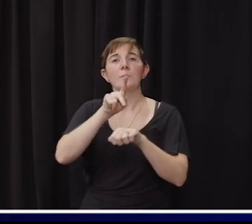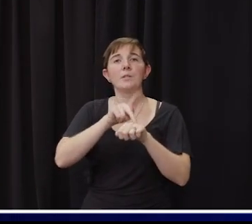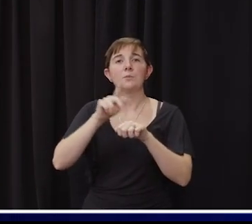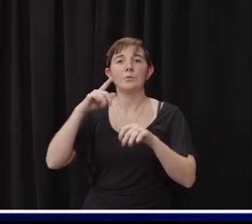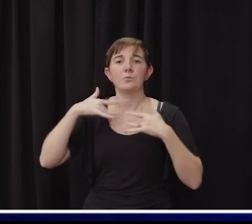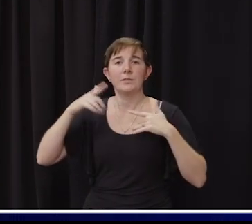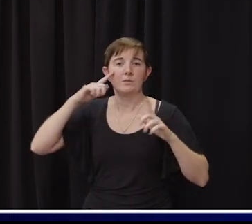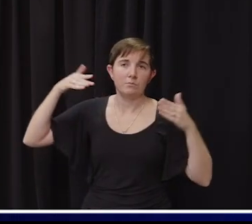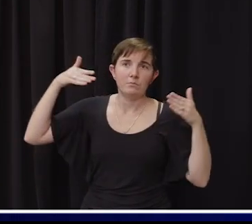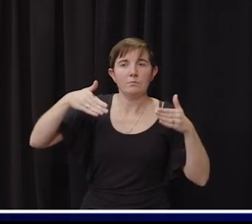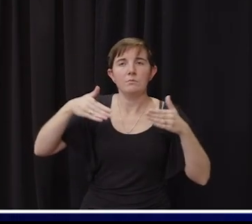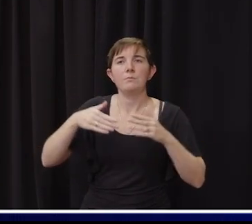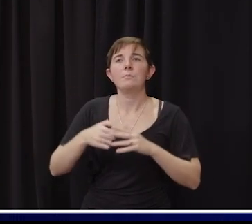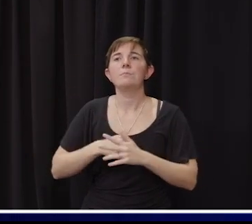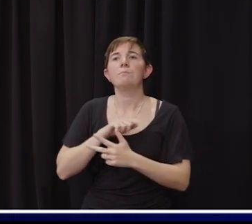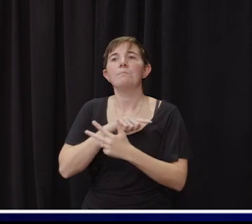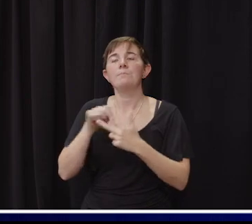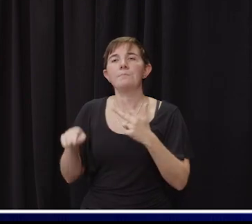use.